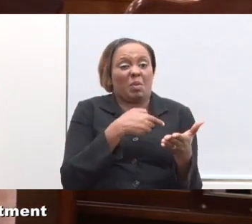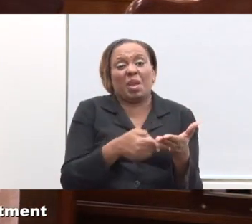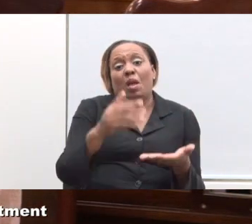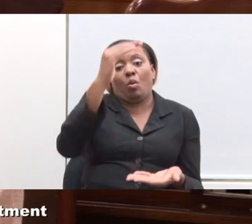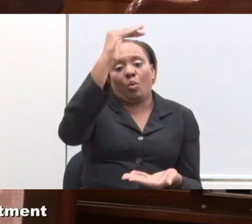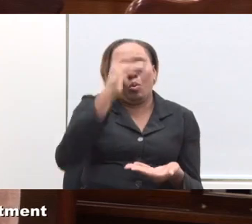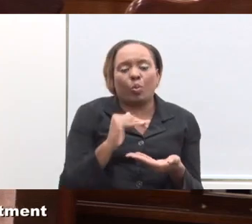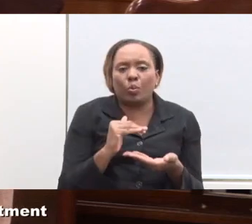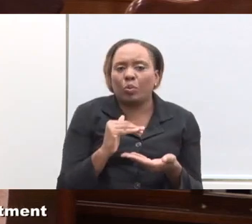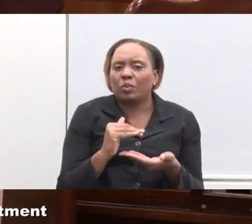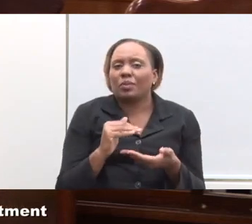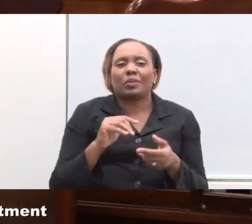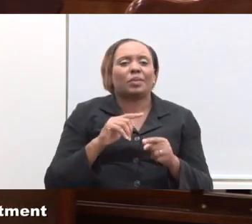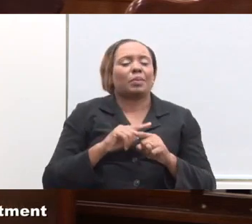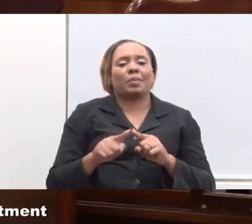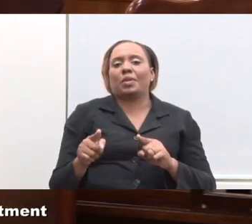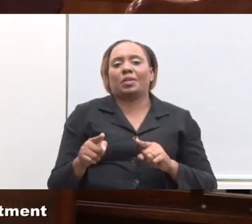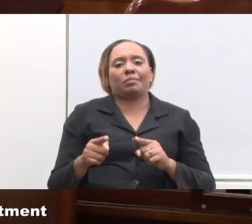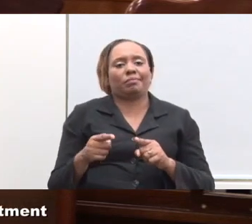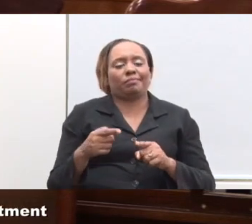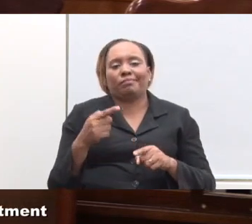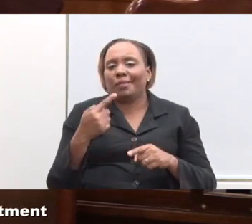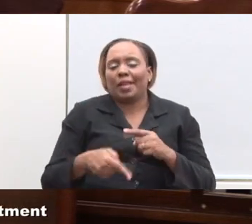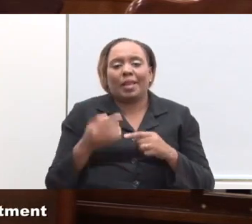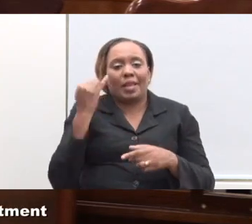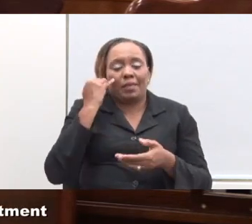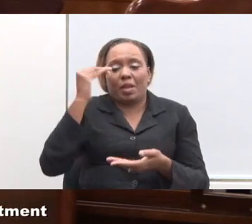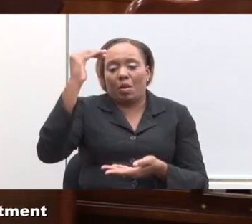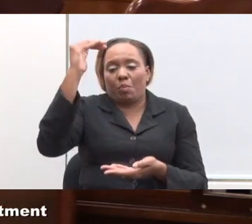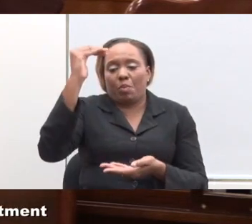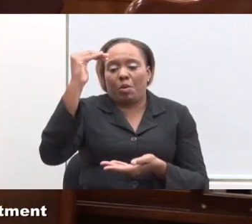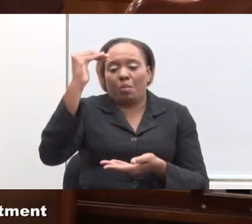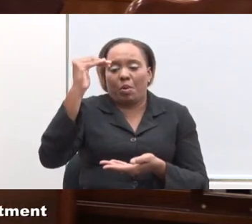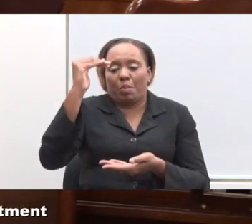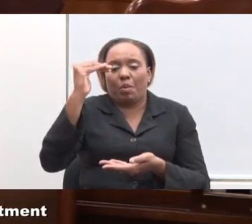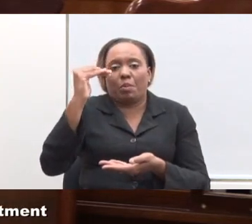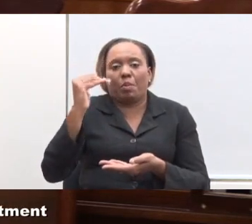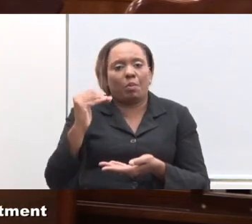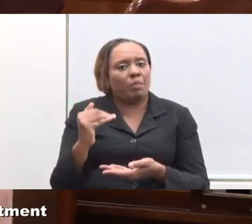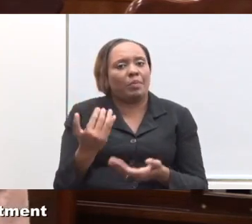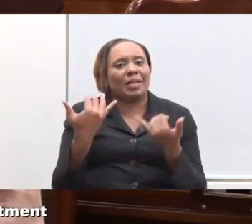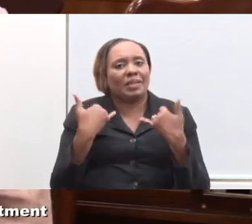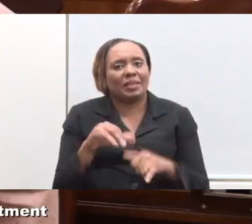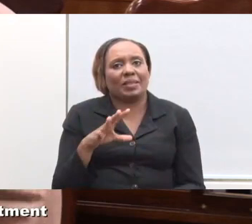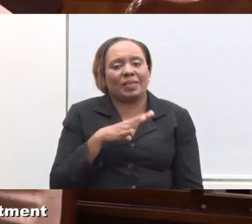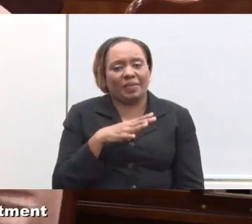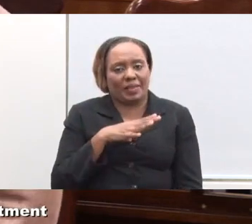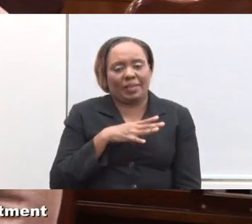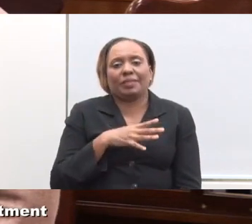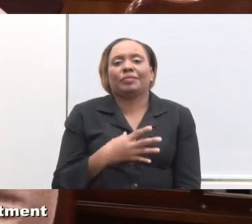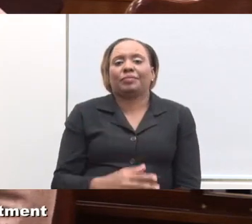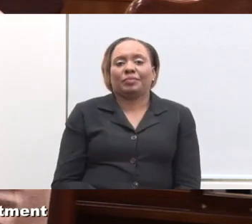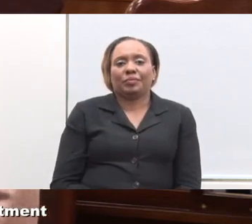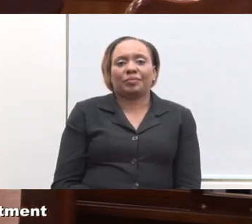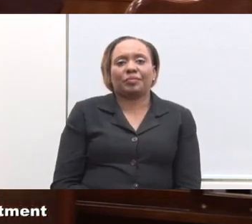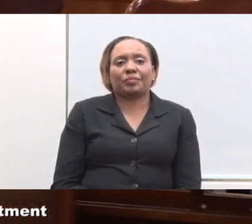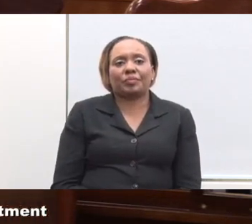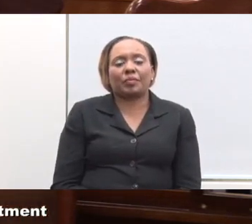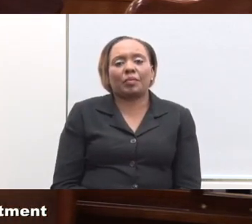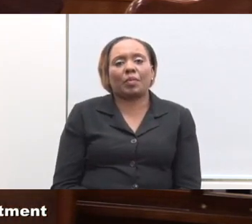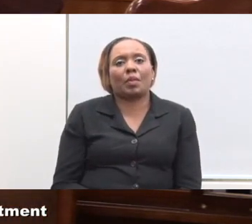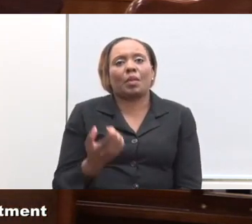mean? 6% of GDP, every 1% of GDP is roughly about 110 million Barbados